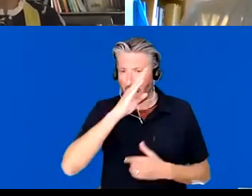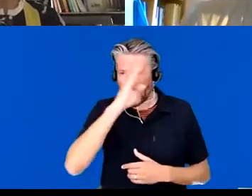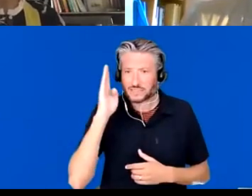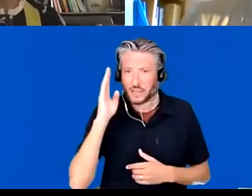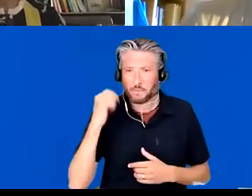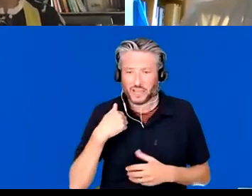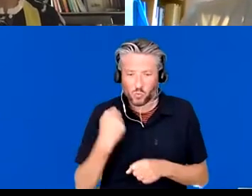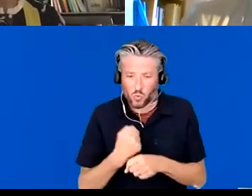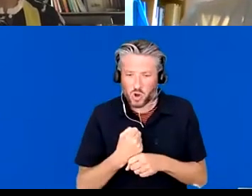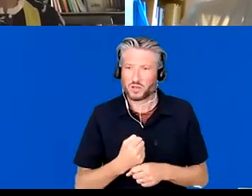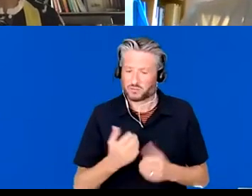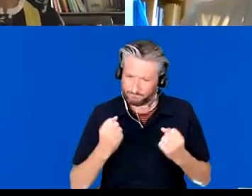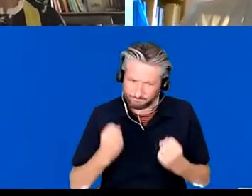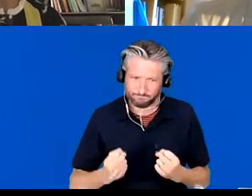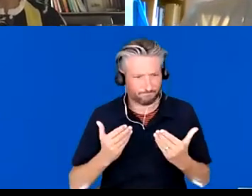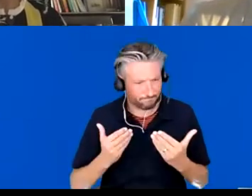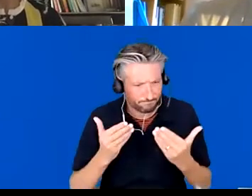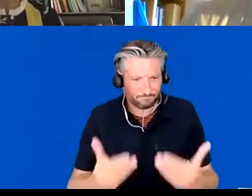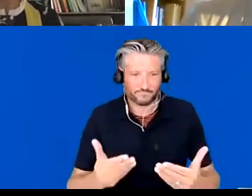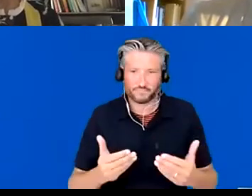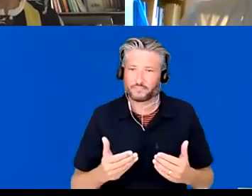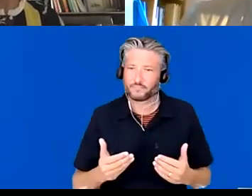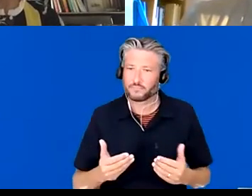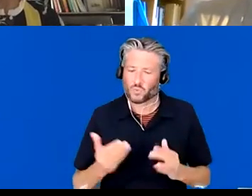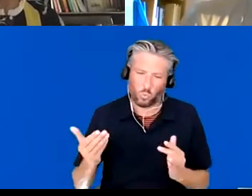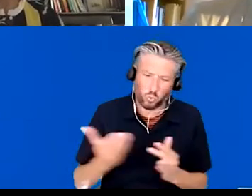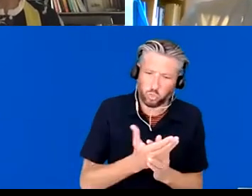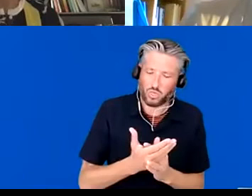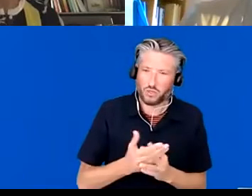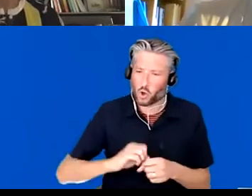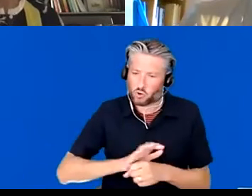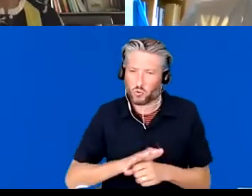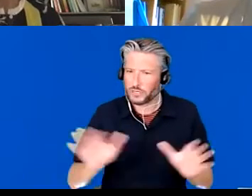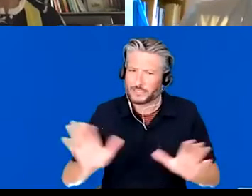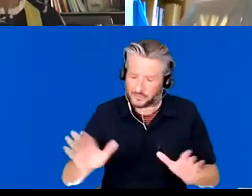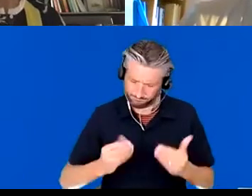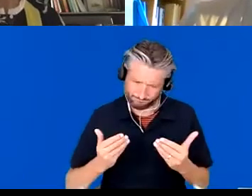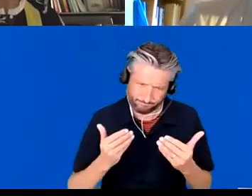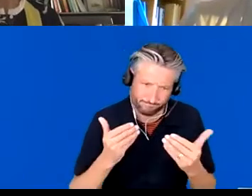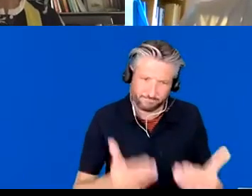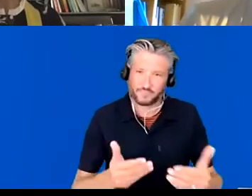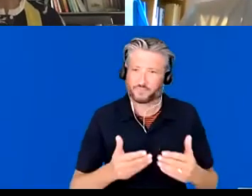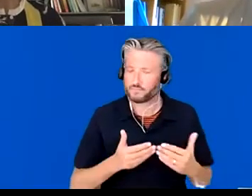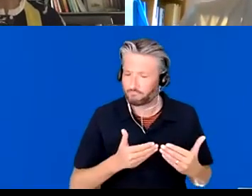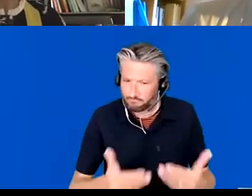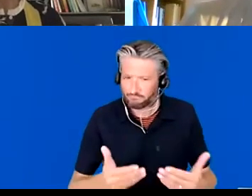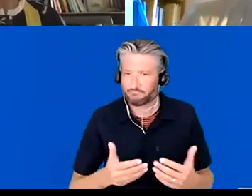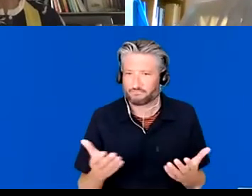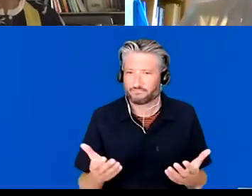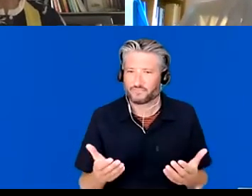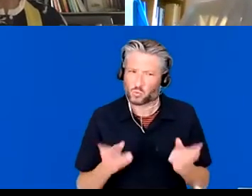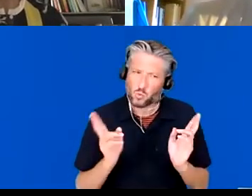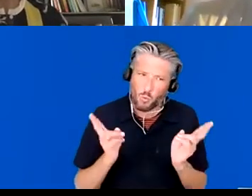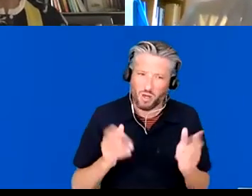welcomed that. I think we're going to talk about future things later, but I do think there will be a difference between the way that people responded to these improvised